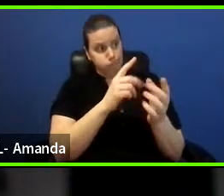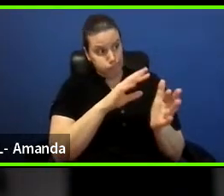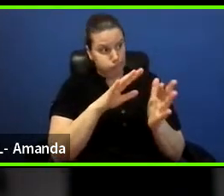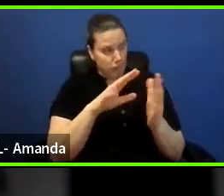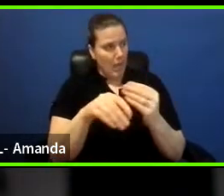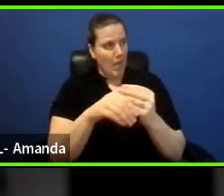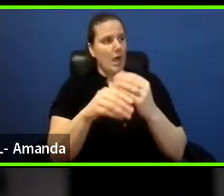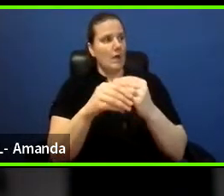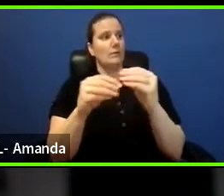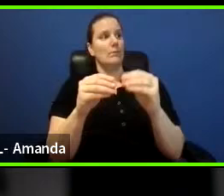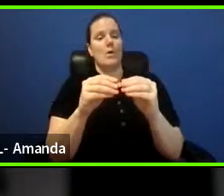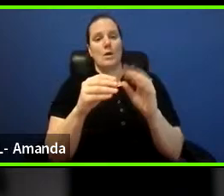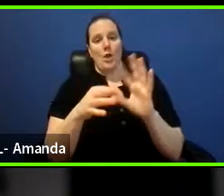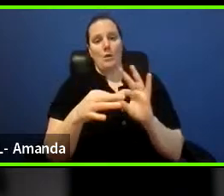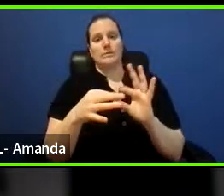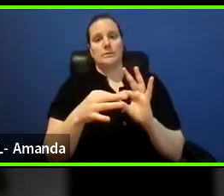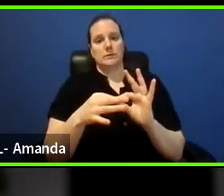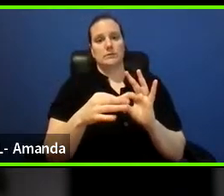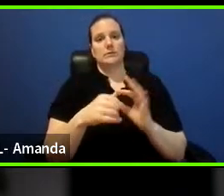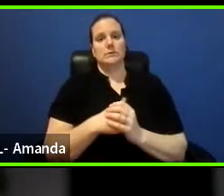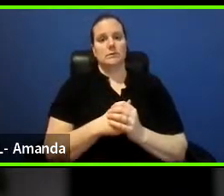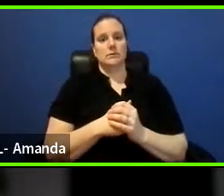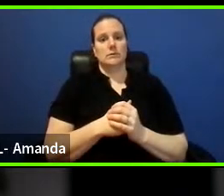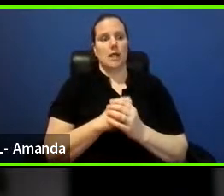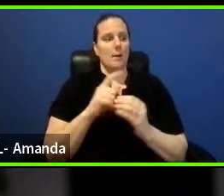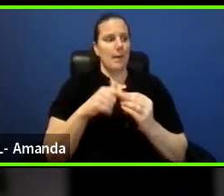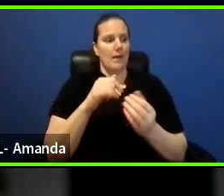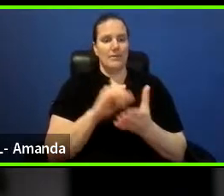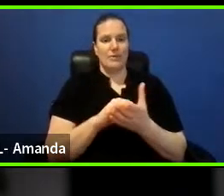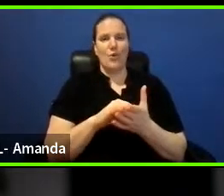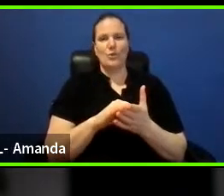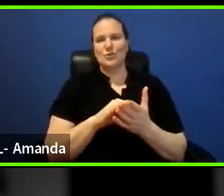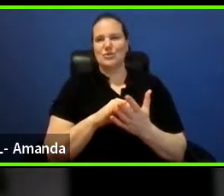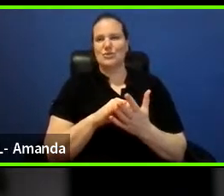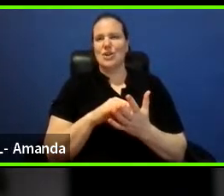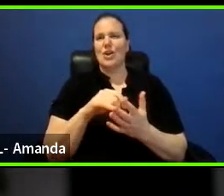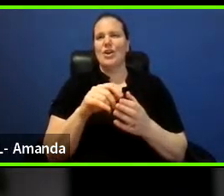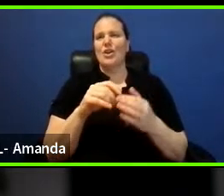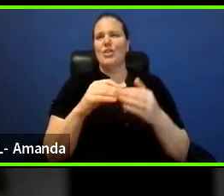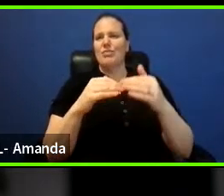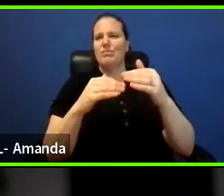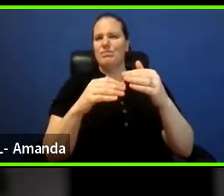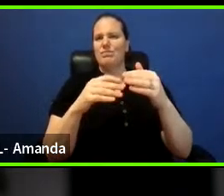additional comments on those threads, say.